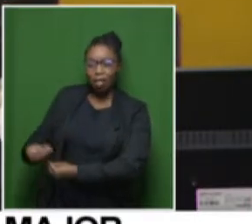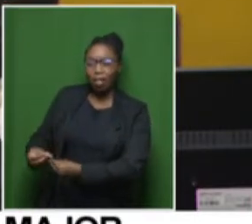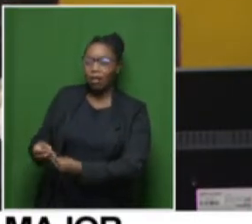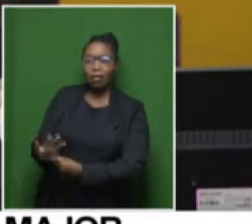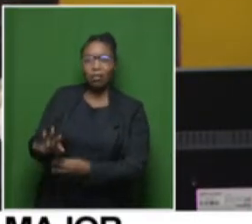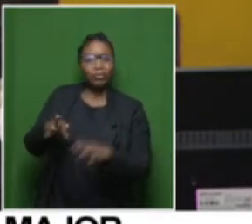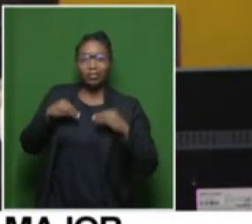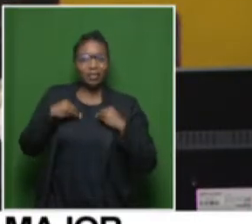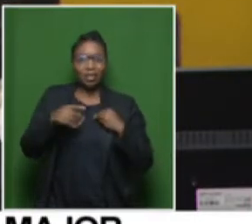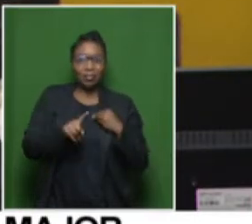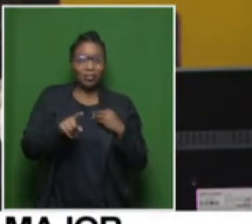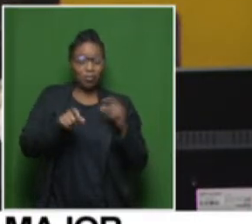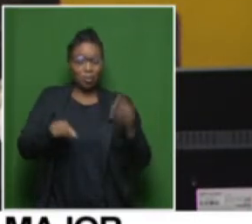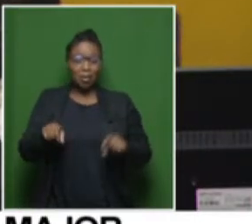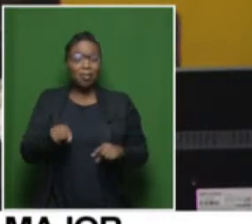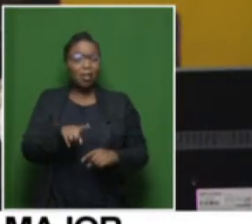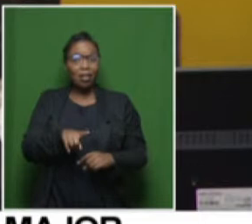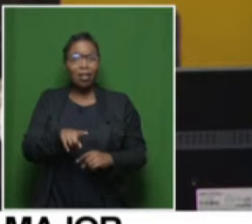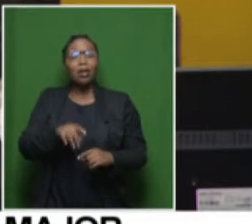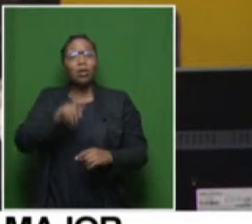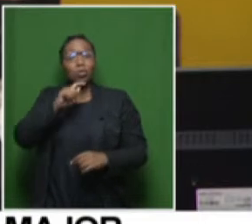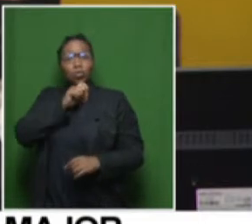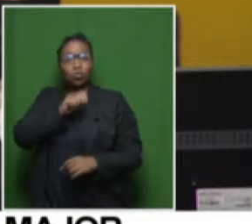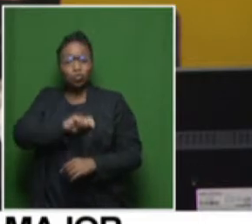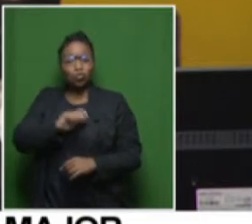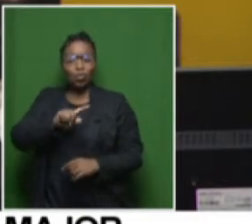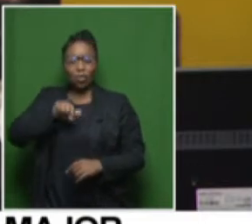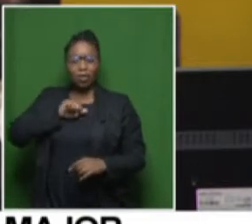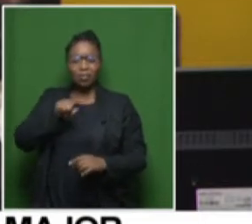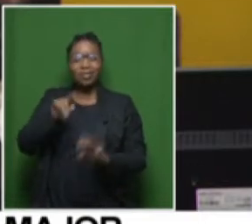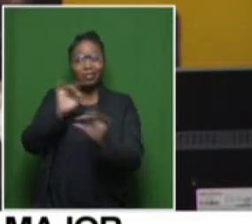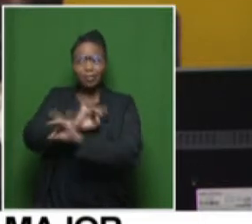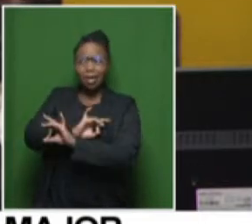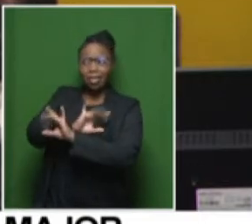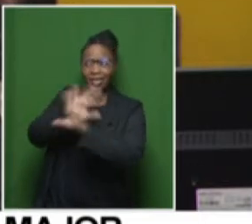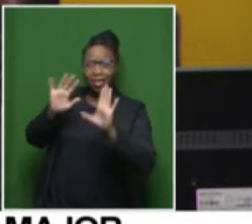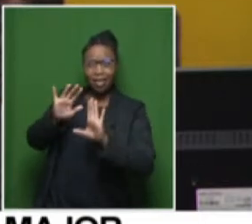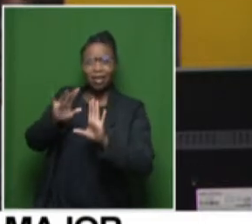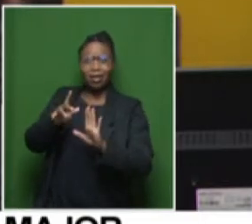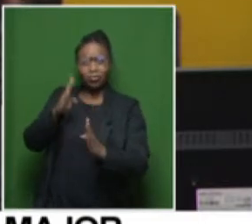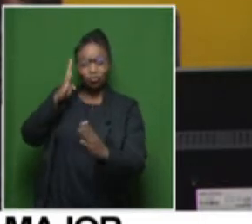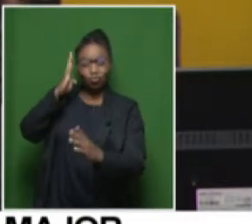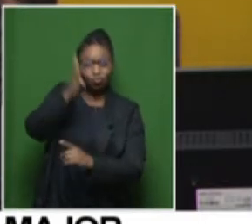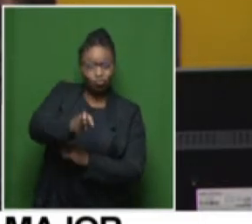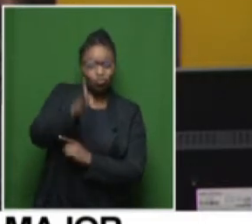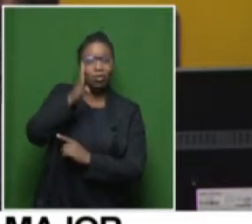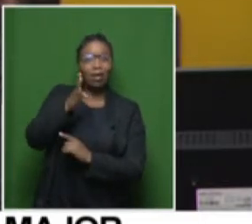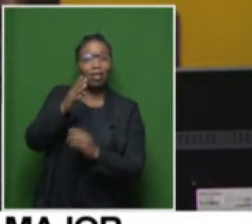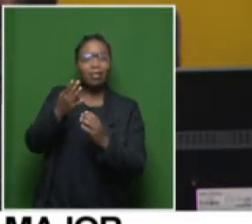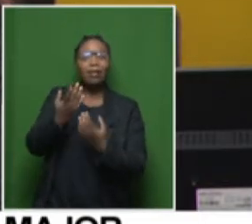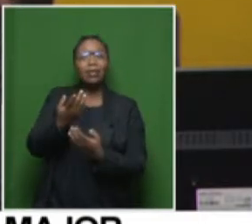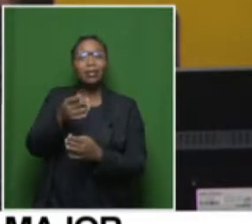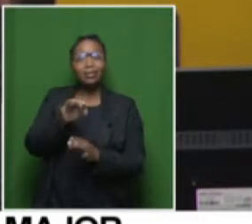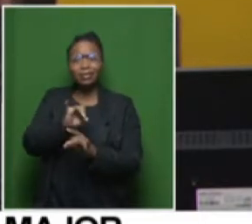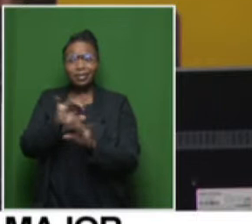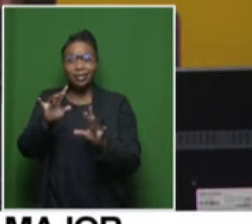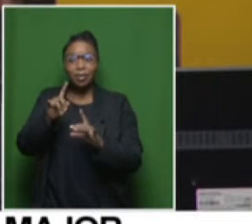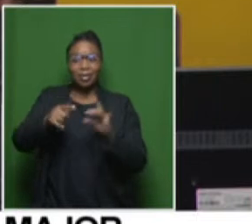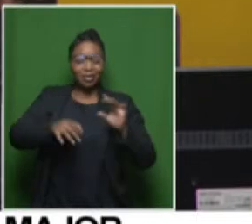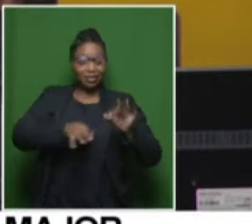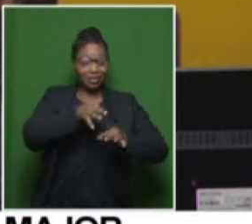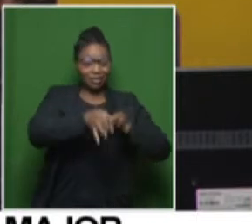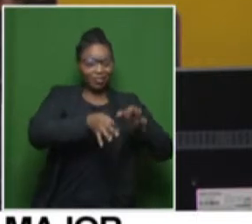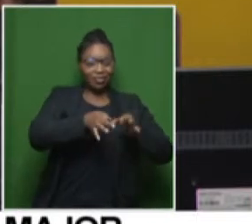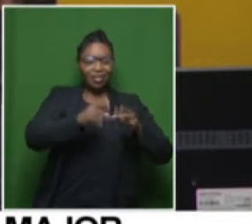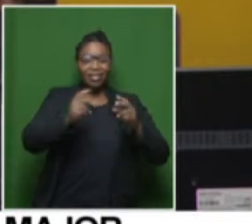We also need to be clear on what we are fighting. We must differentiate between corruption and